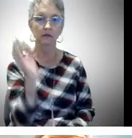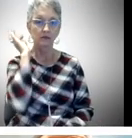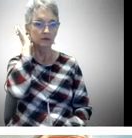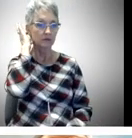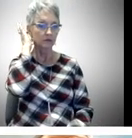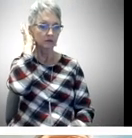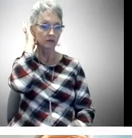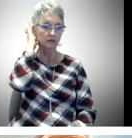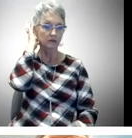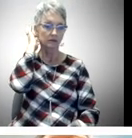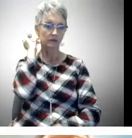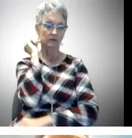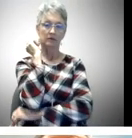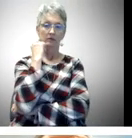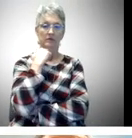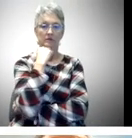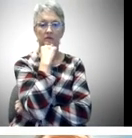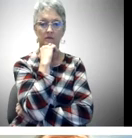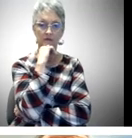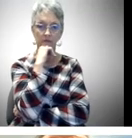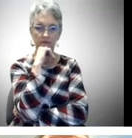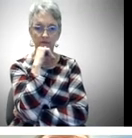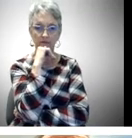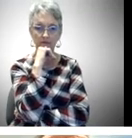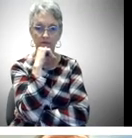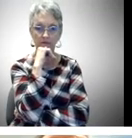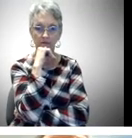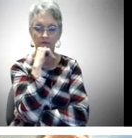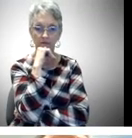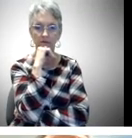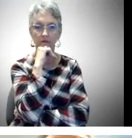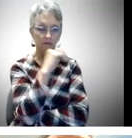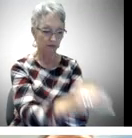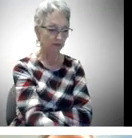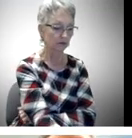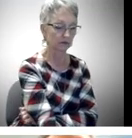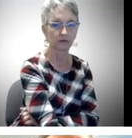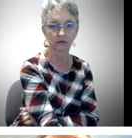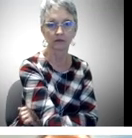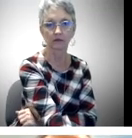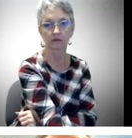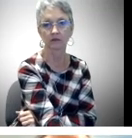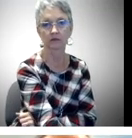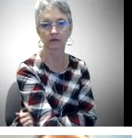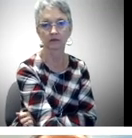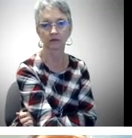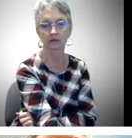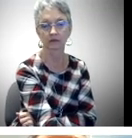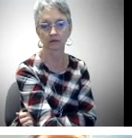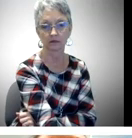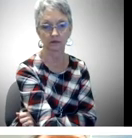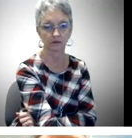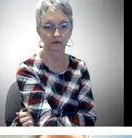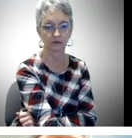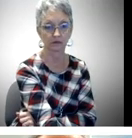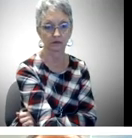And so next you see the choices of what a supporter can do. And basically the person with a disability would go